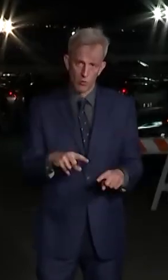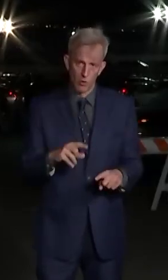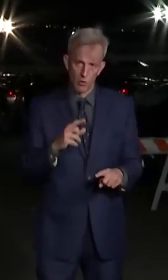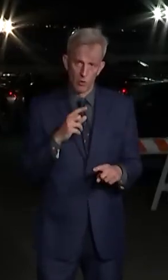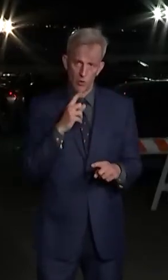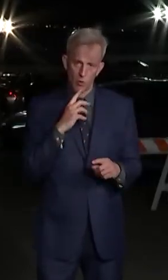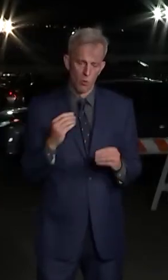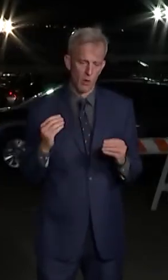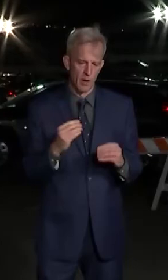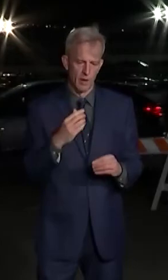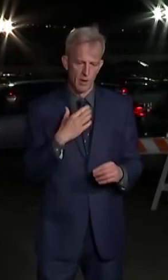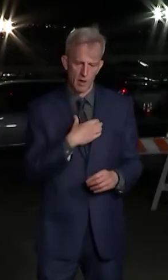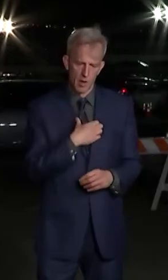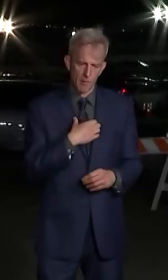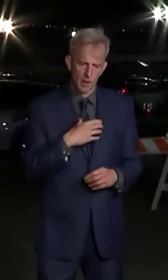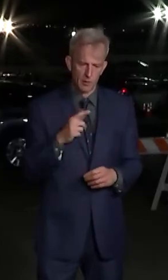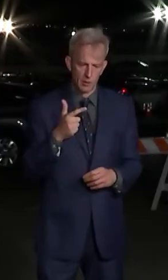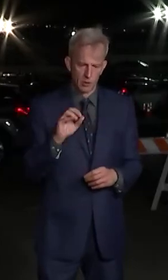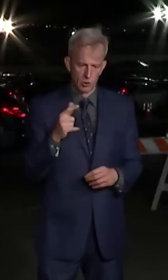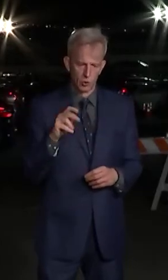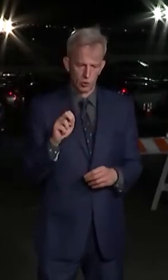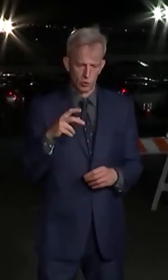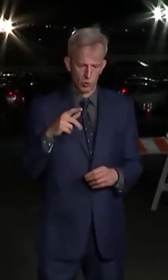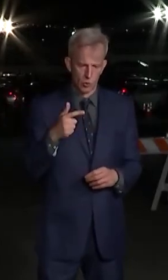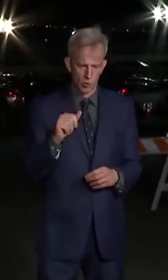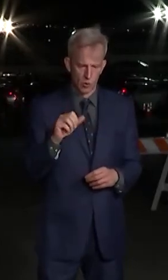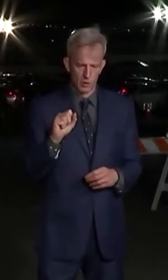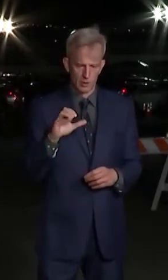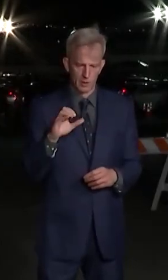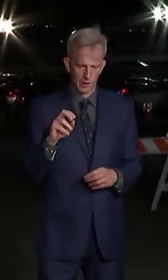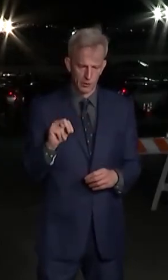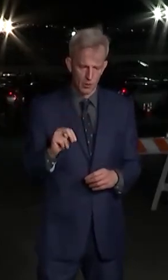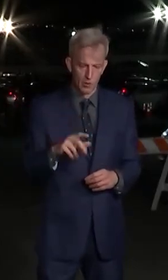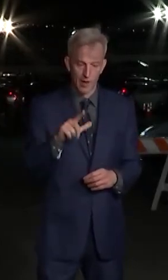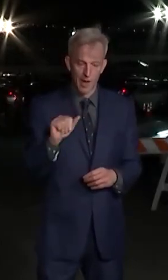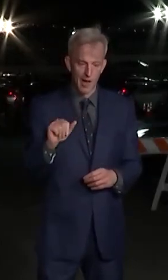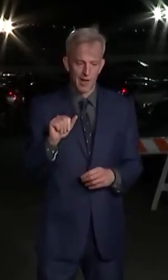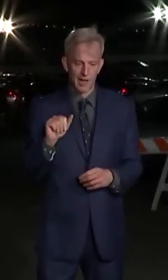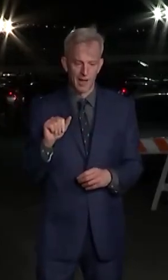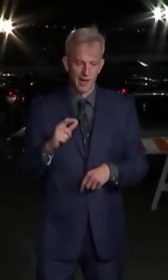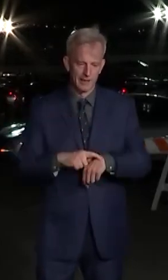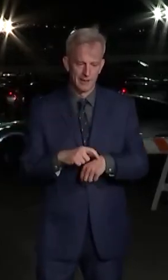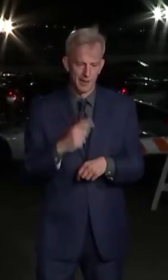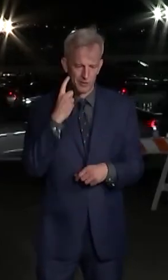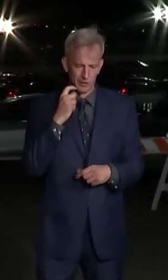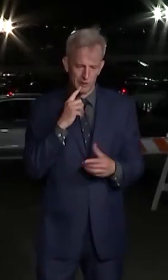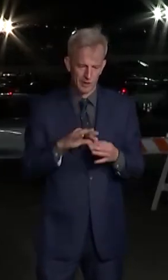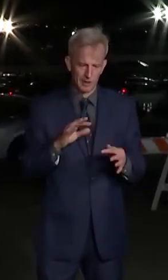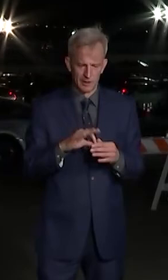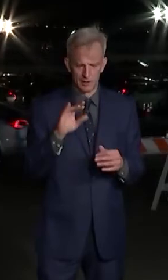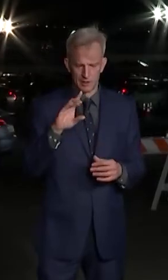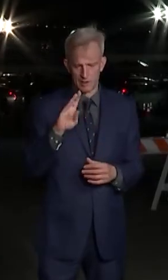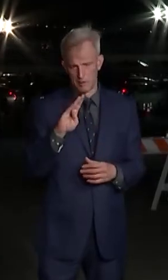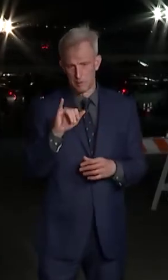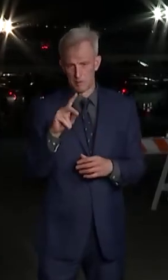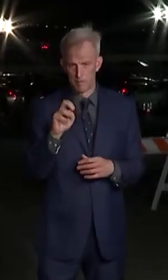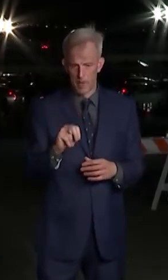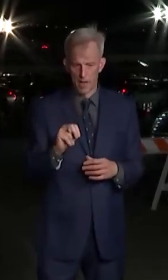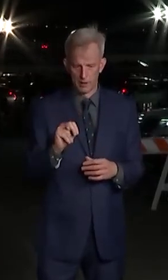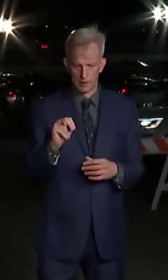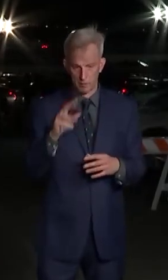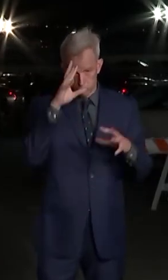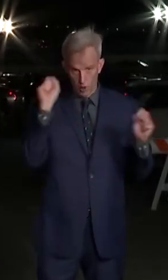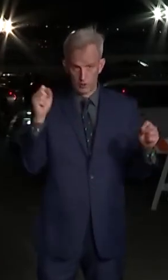George Gascon and his policies, liberal policies? And the LA Times recently said the Biden administration was following a California model for the